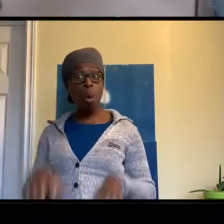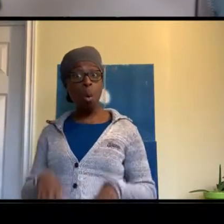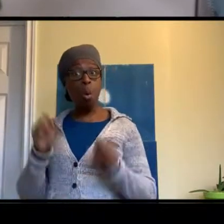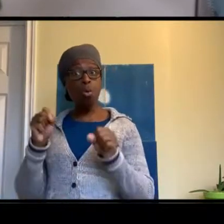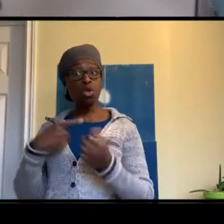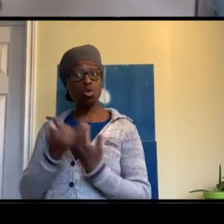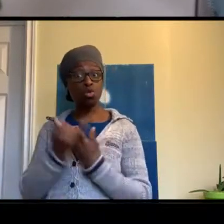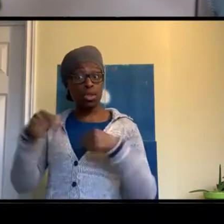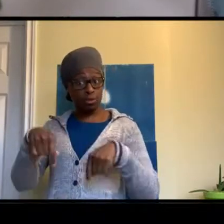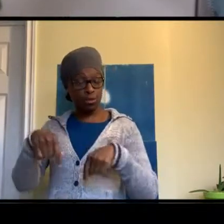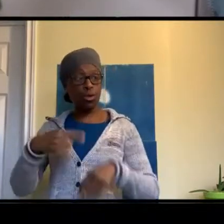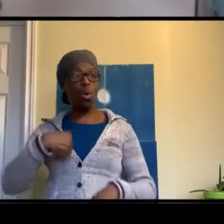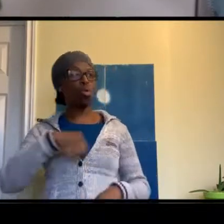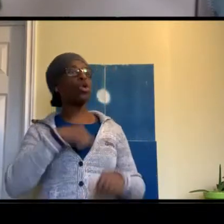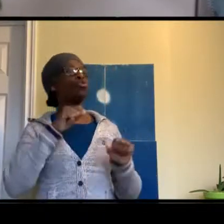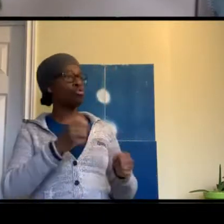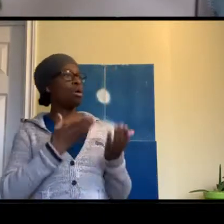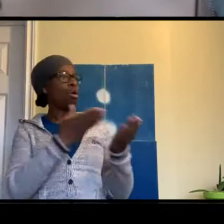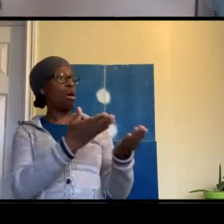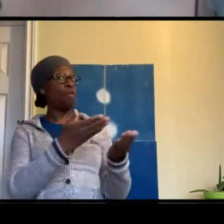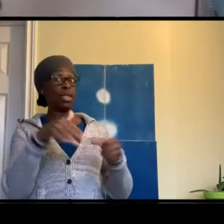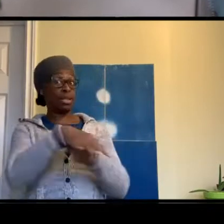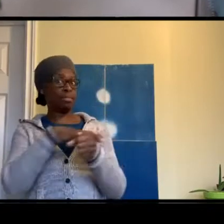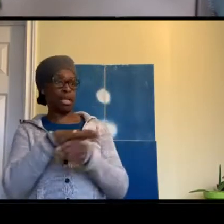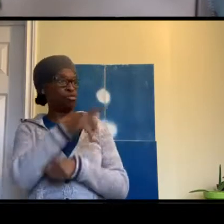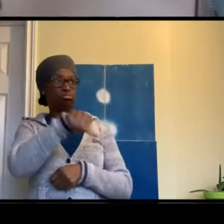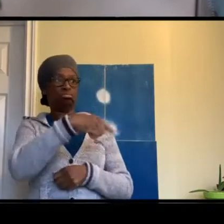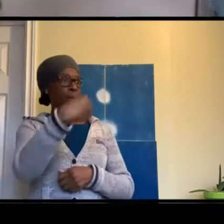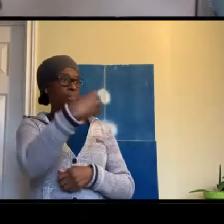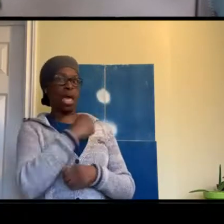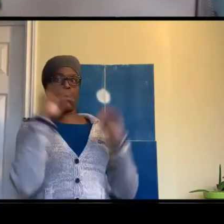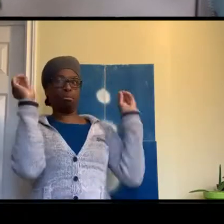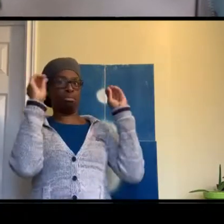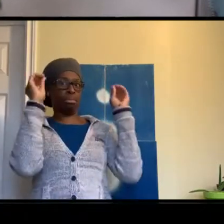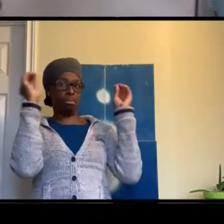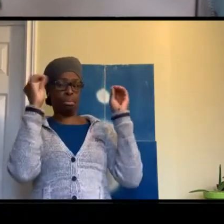give that space to you in kind, which means that we donate it to you,